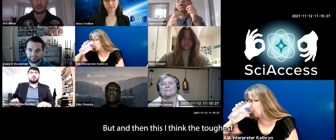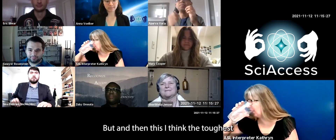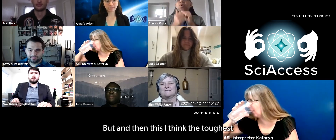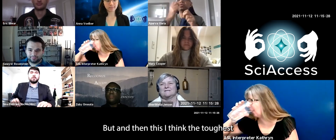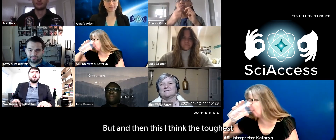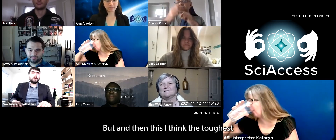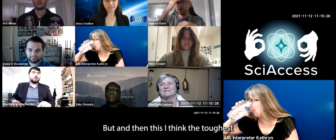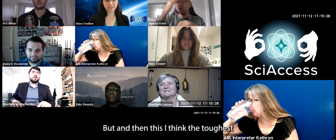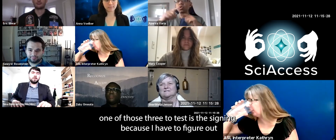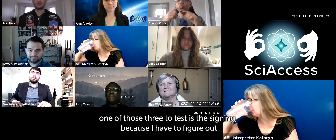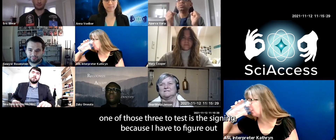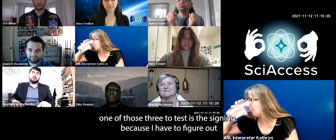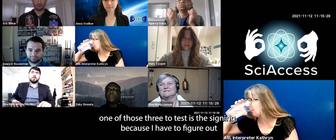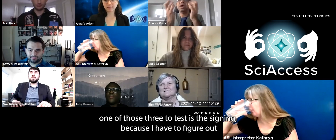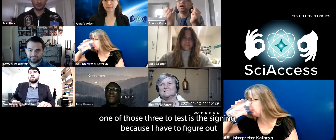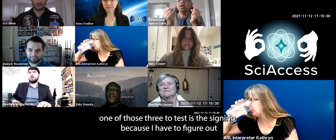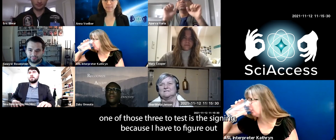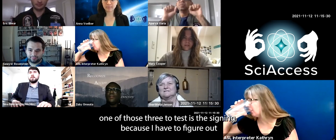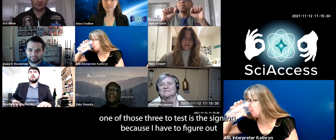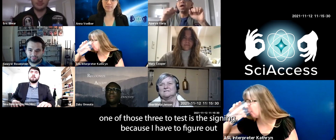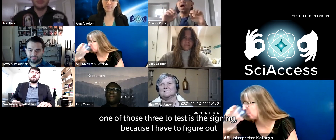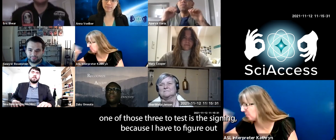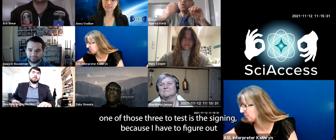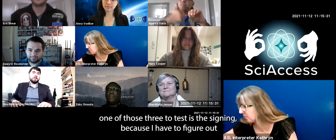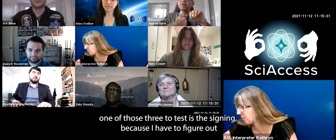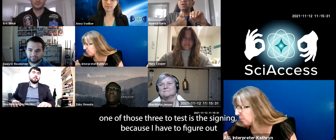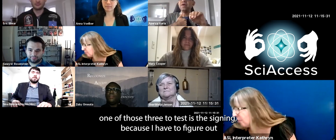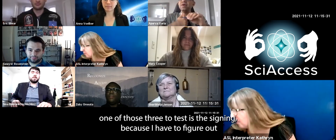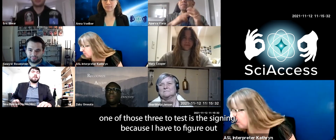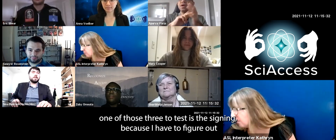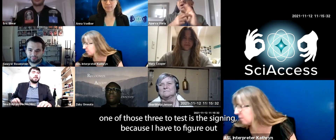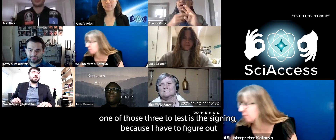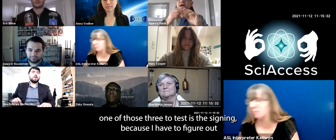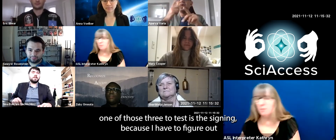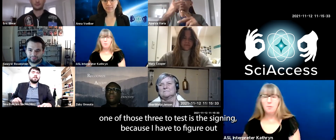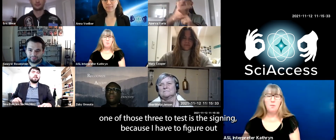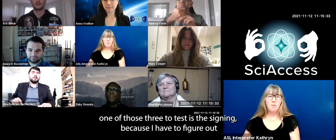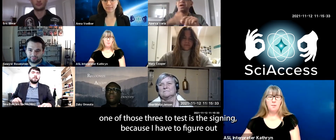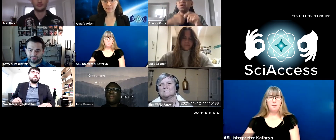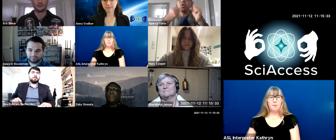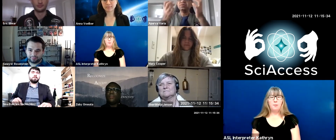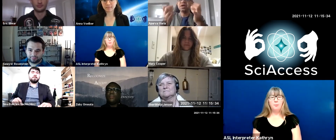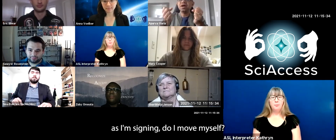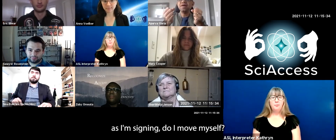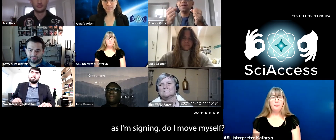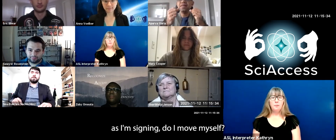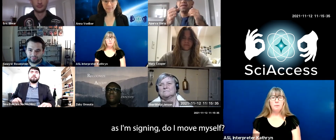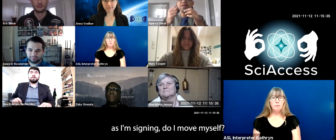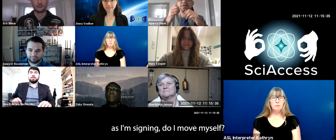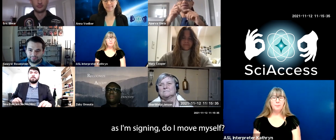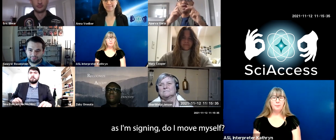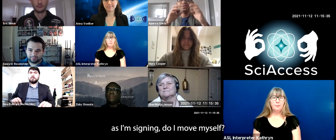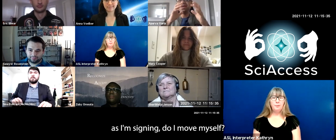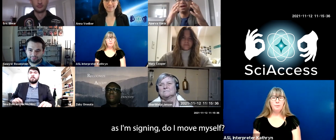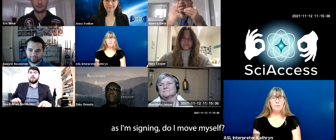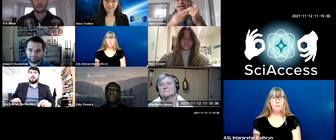And then I think the toughest ones of those 3 to test is the signing, because I have to figure out as I'm signing,